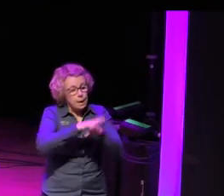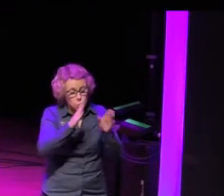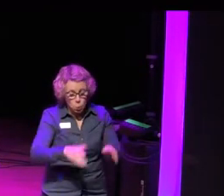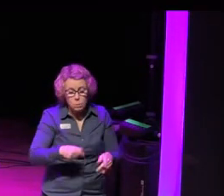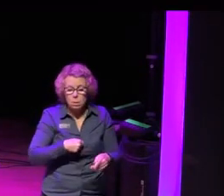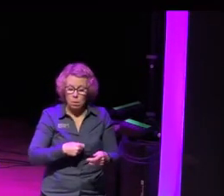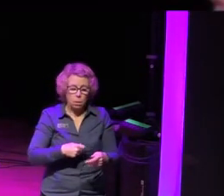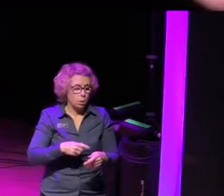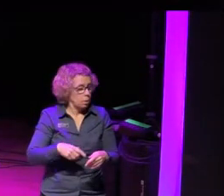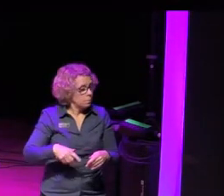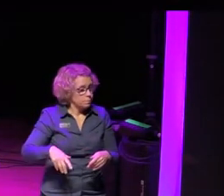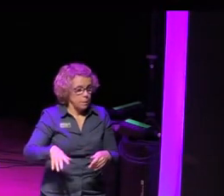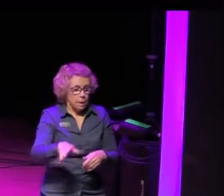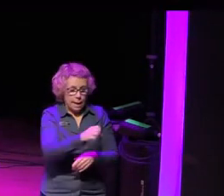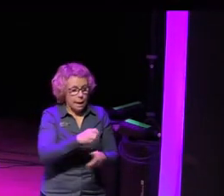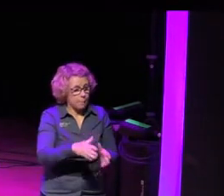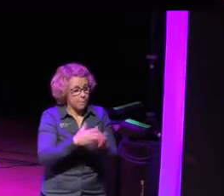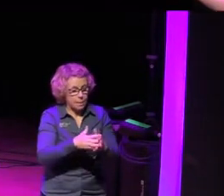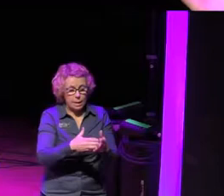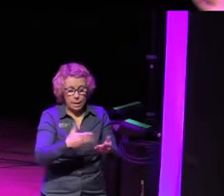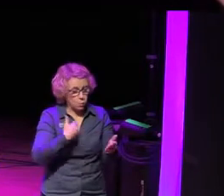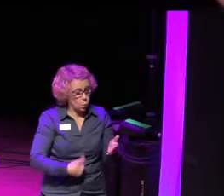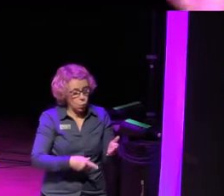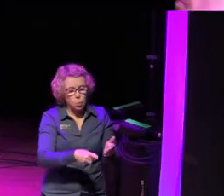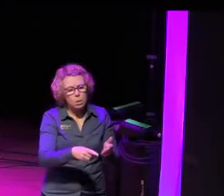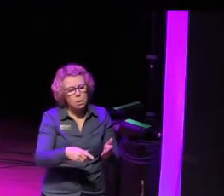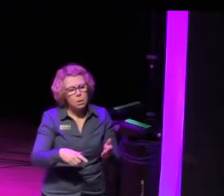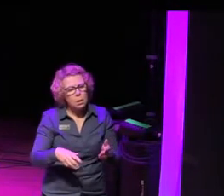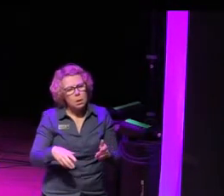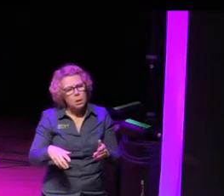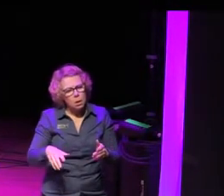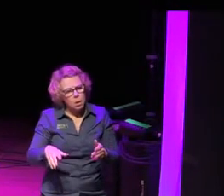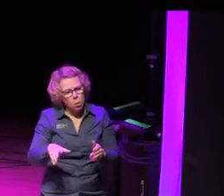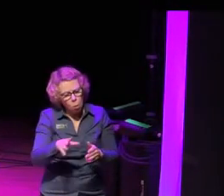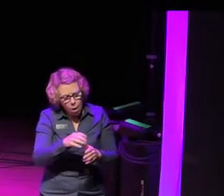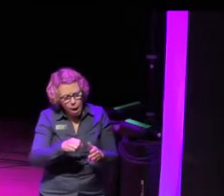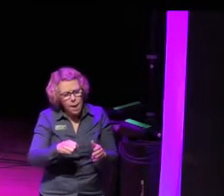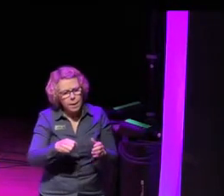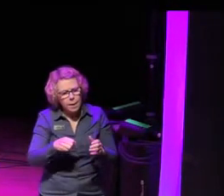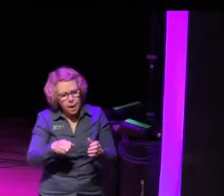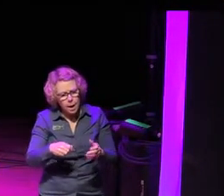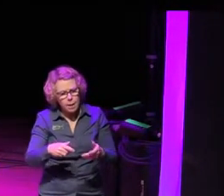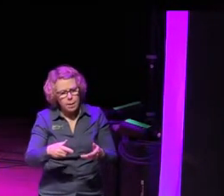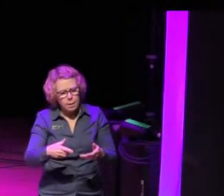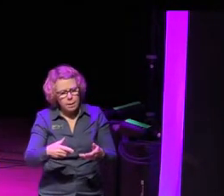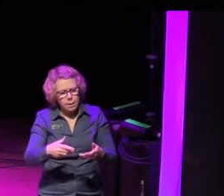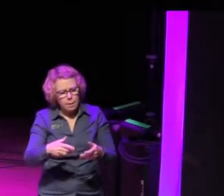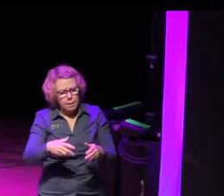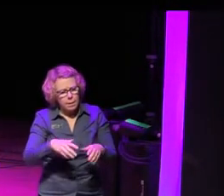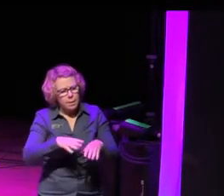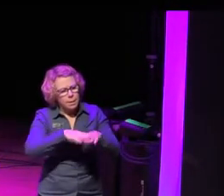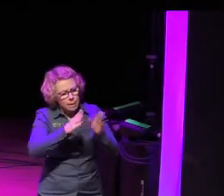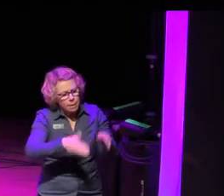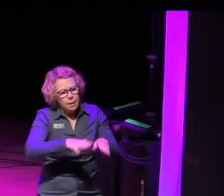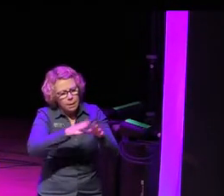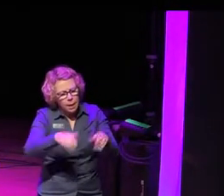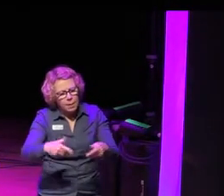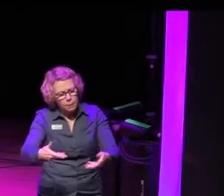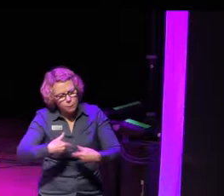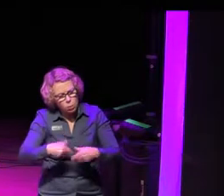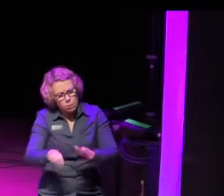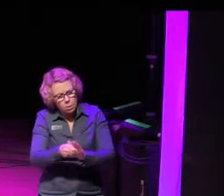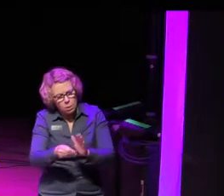family, and all these institutions and buildings had received funding to exactly